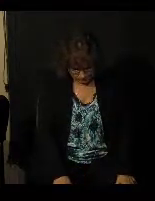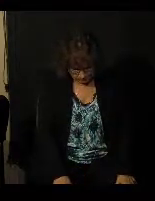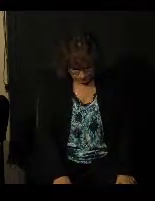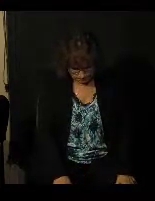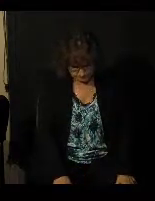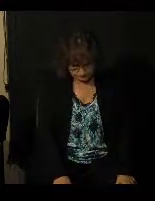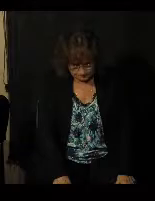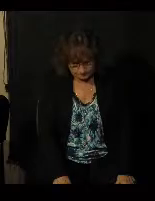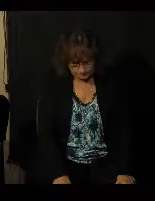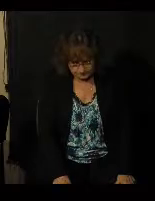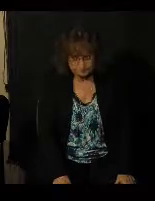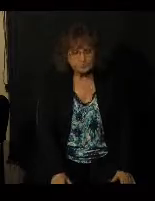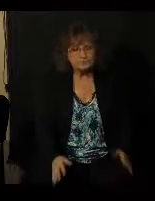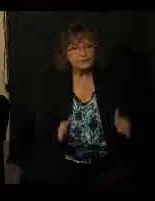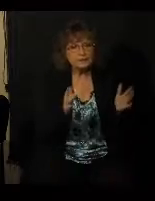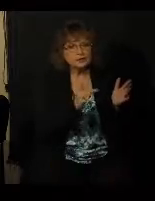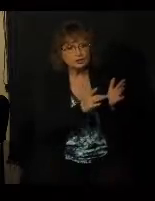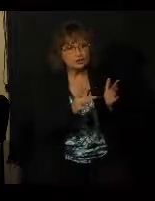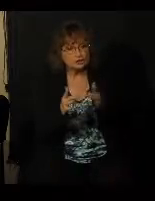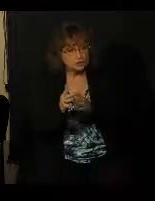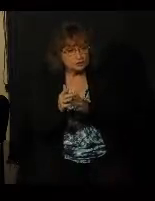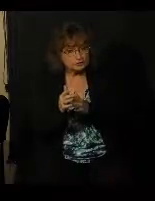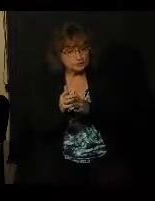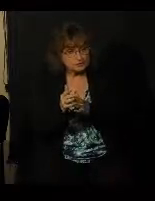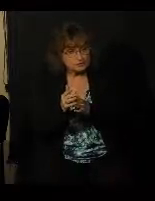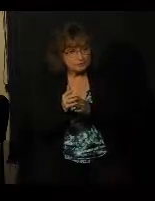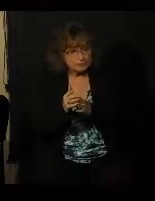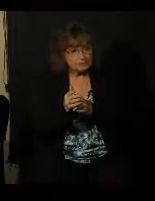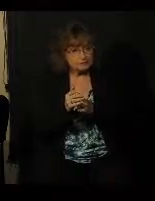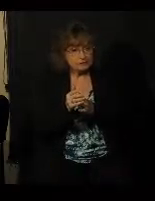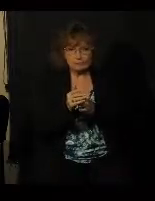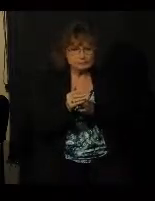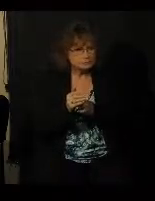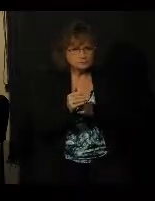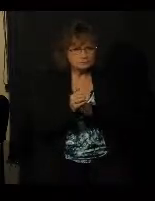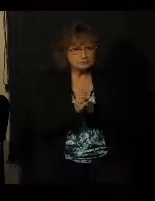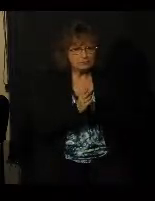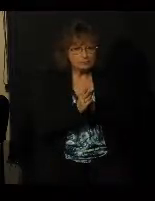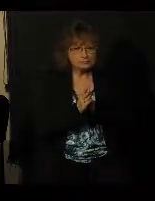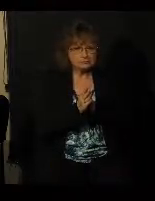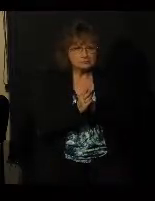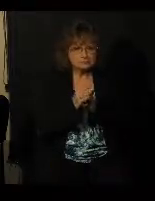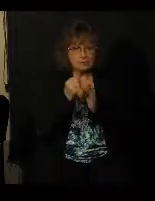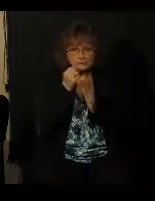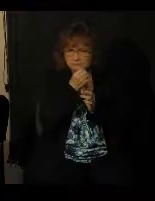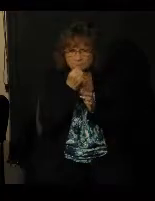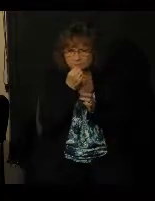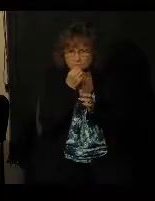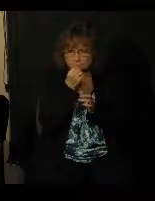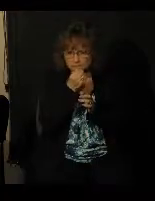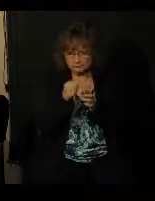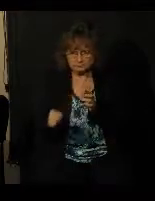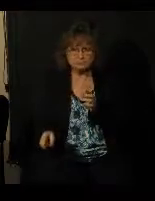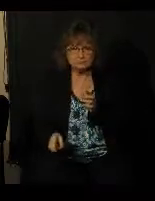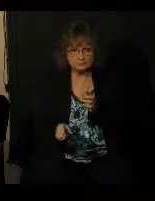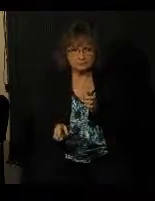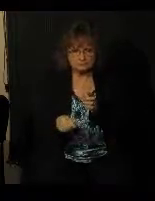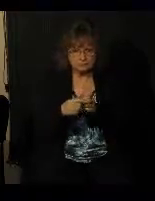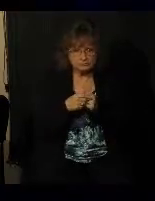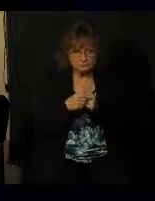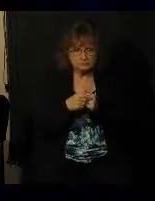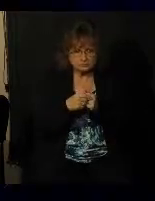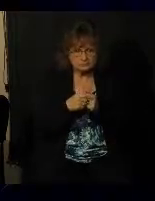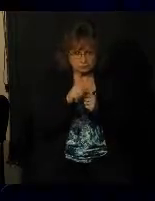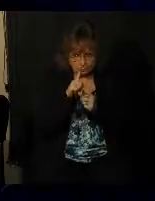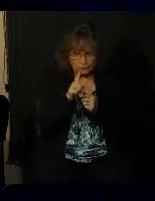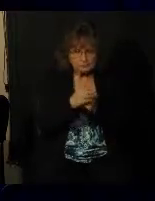spiritual need at the same time. I think one thing we miss, and before we go out the building, I want you to spend